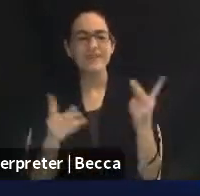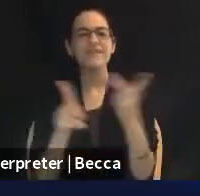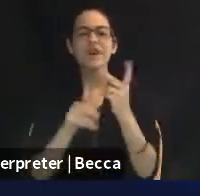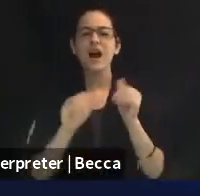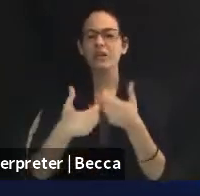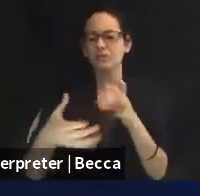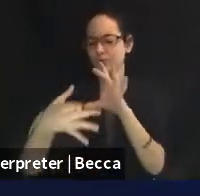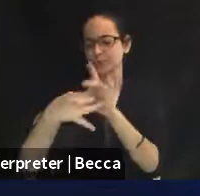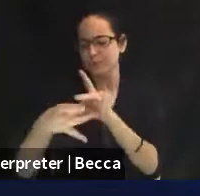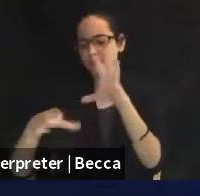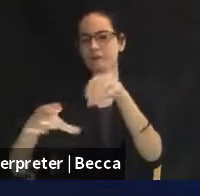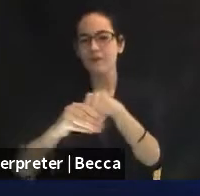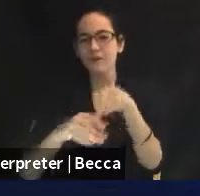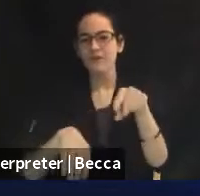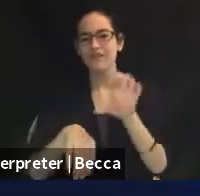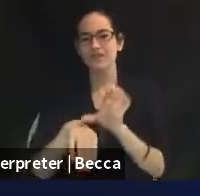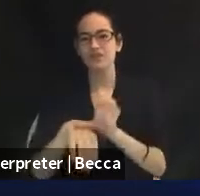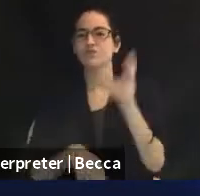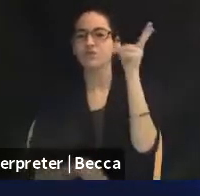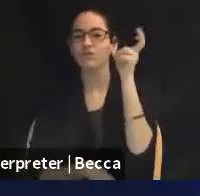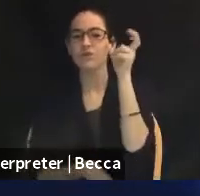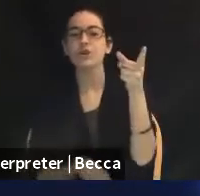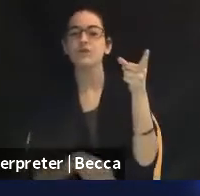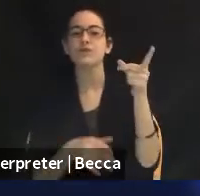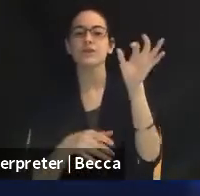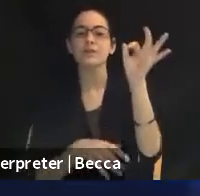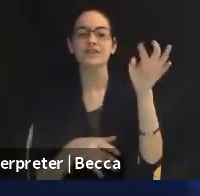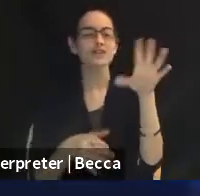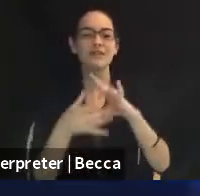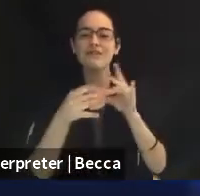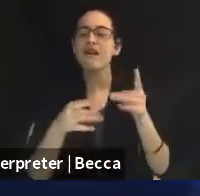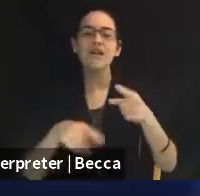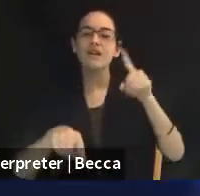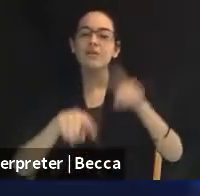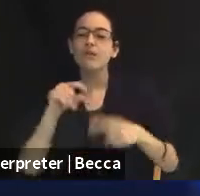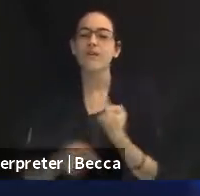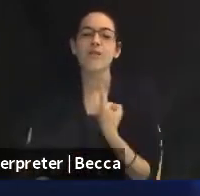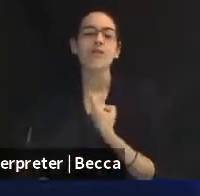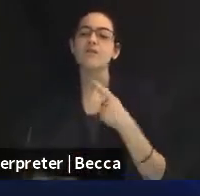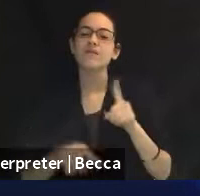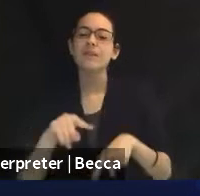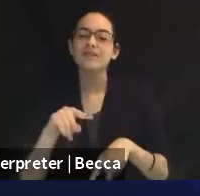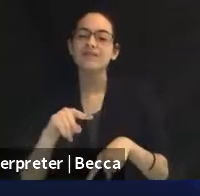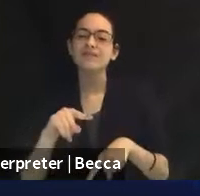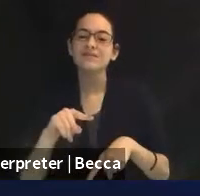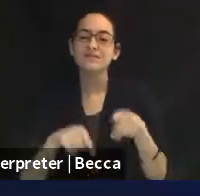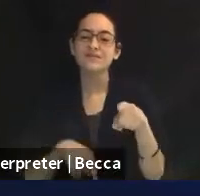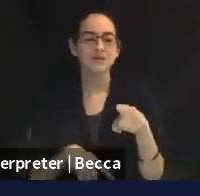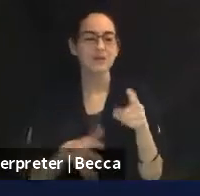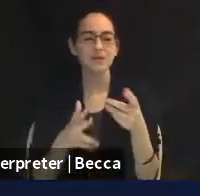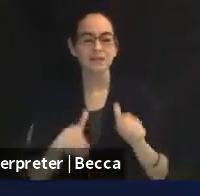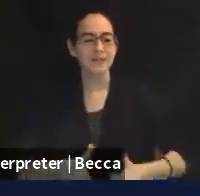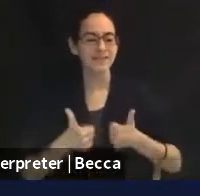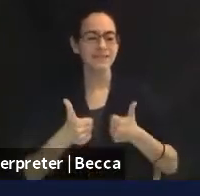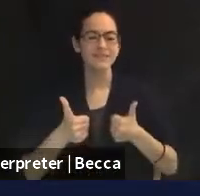connected with us here. You heard Carlos say, don't try and do this alone. Don't try and walk through what you're trying to walk through